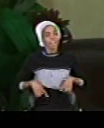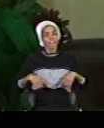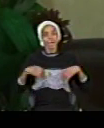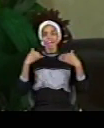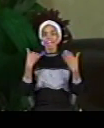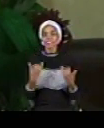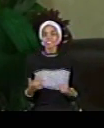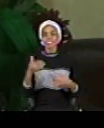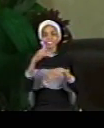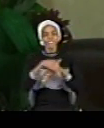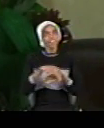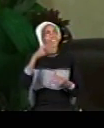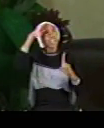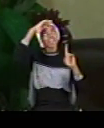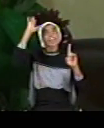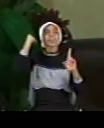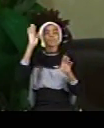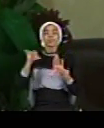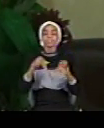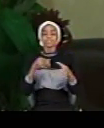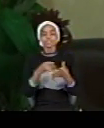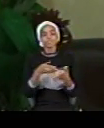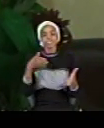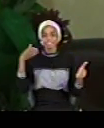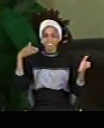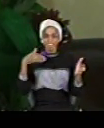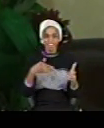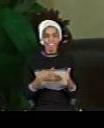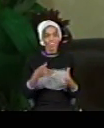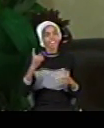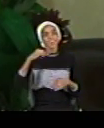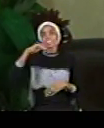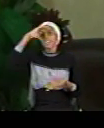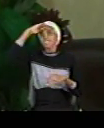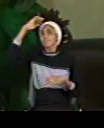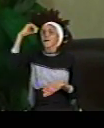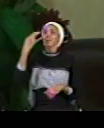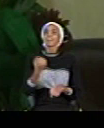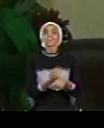tonight, tonight, he will do it again.